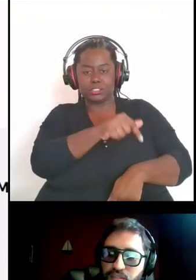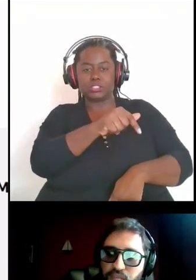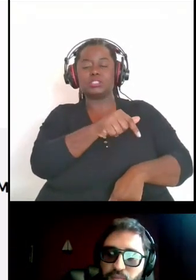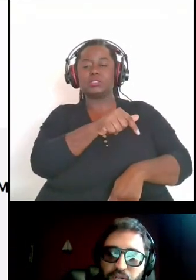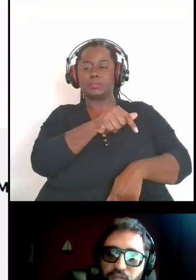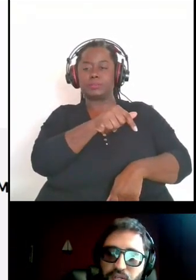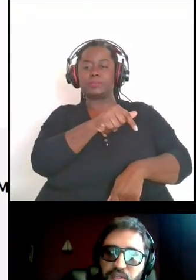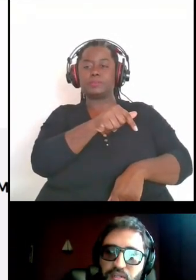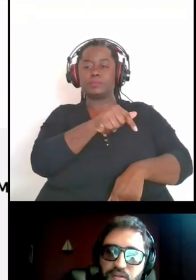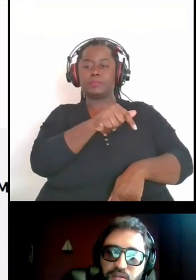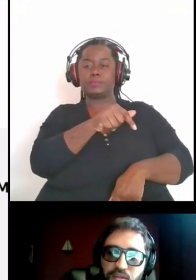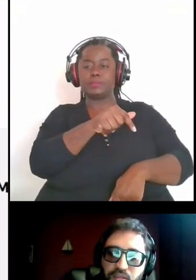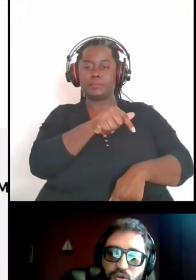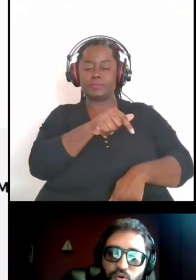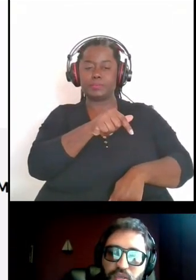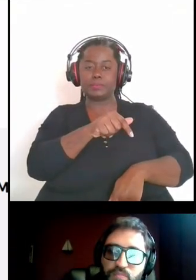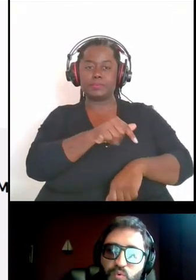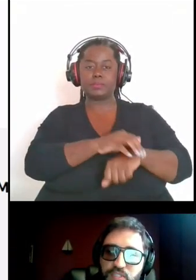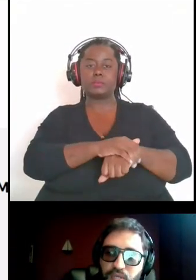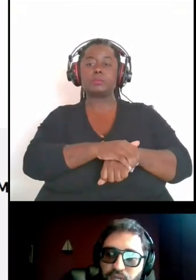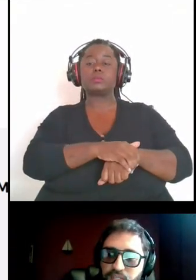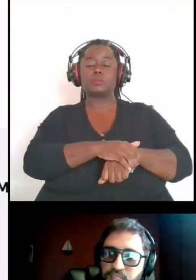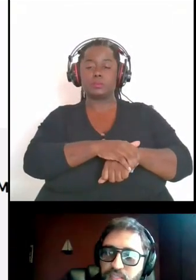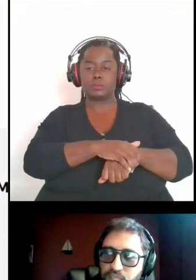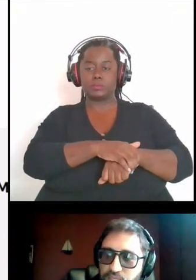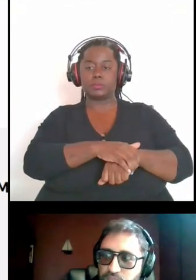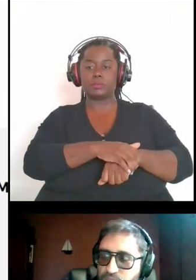times in the sense